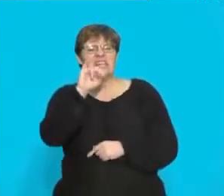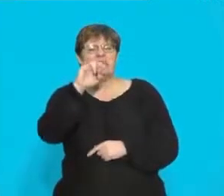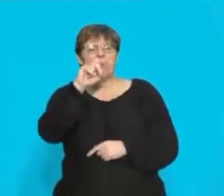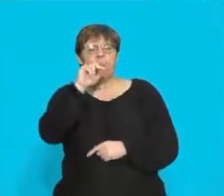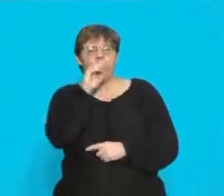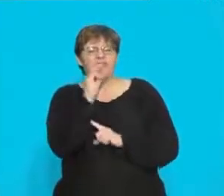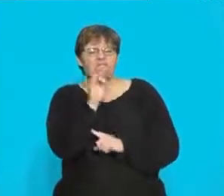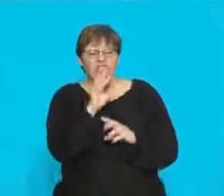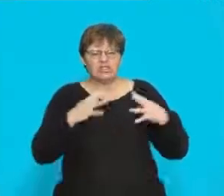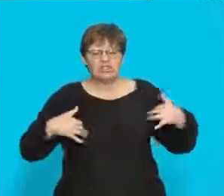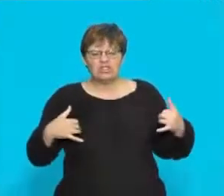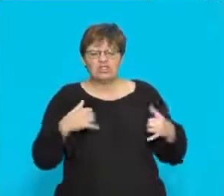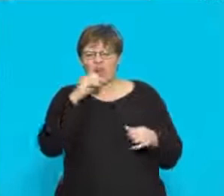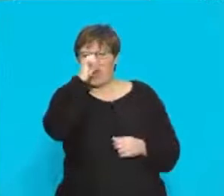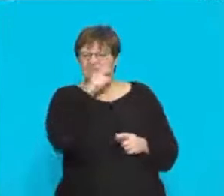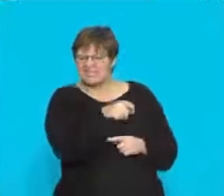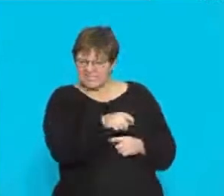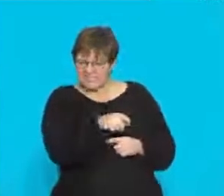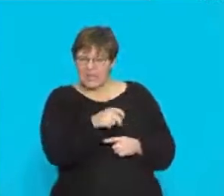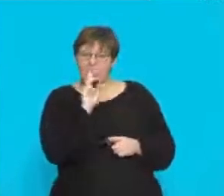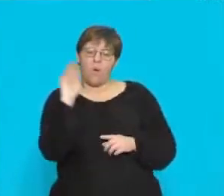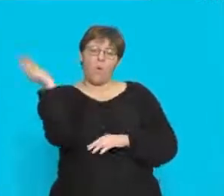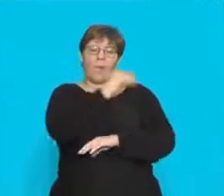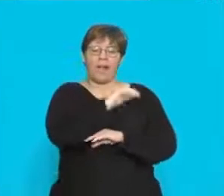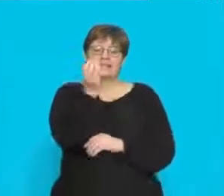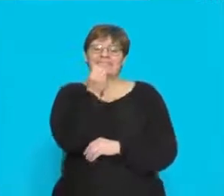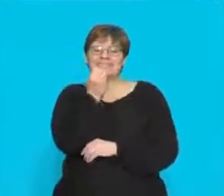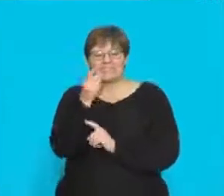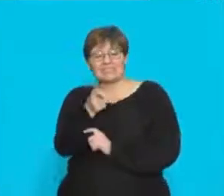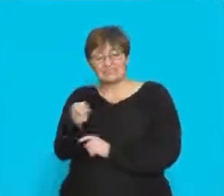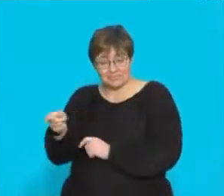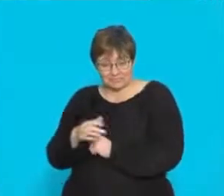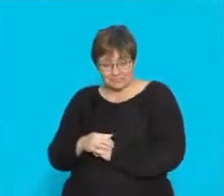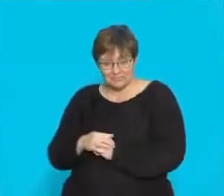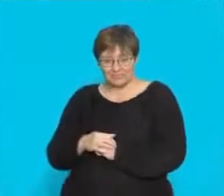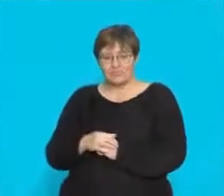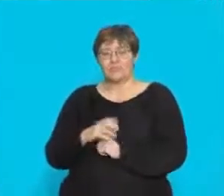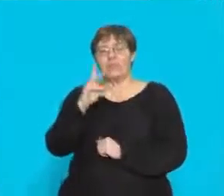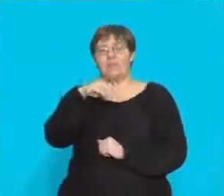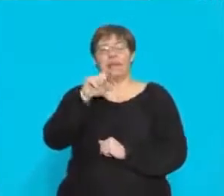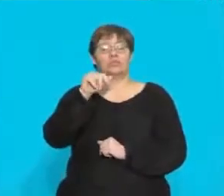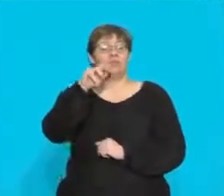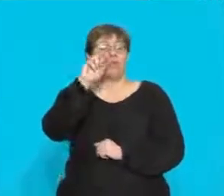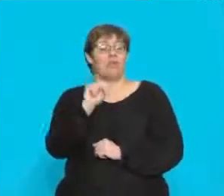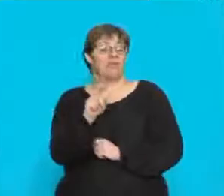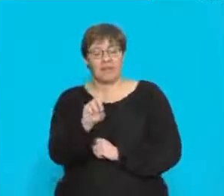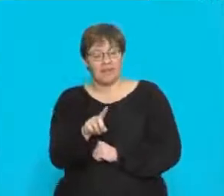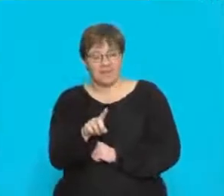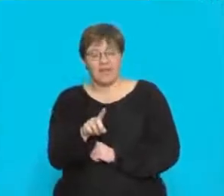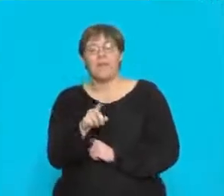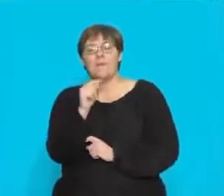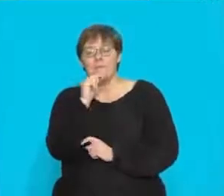of, cartoons where the whales ate the plankton. And again, what the plankton are